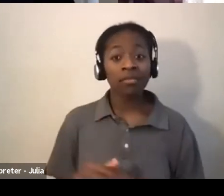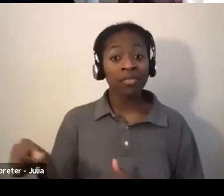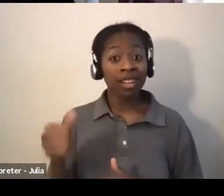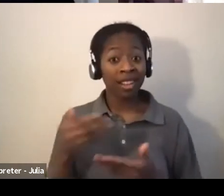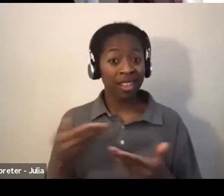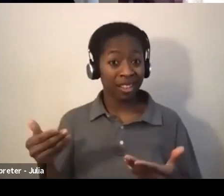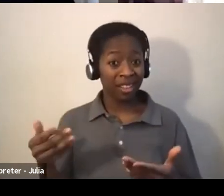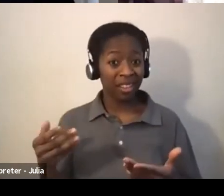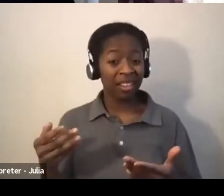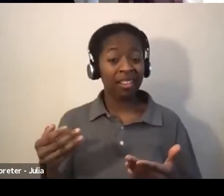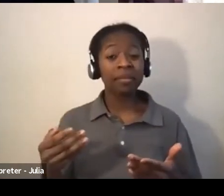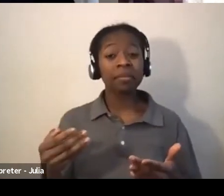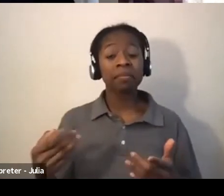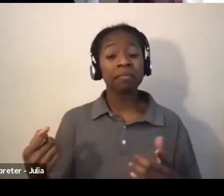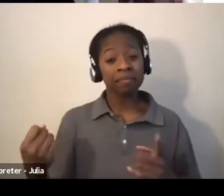is,